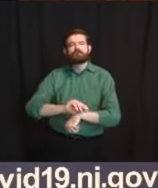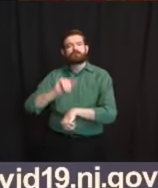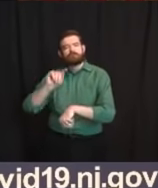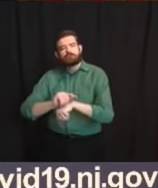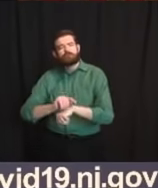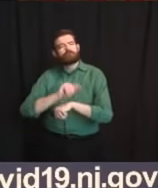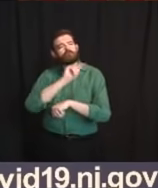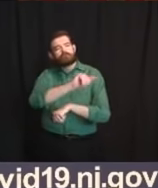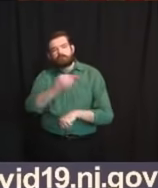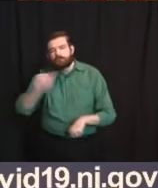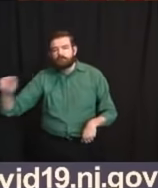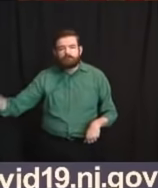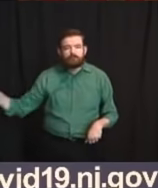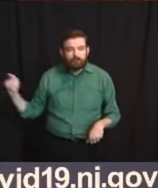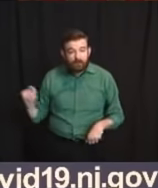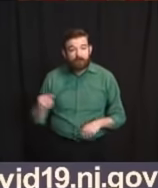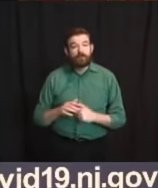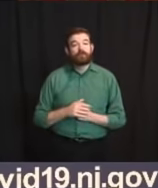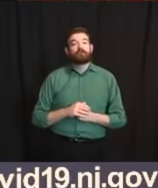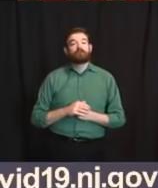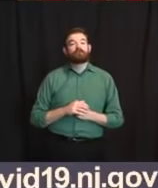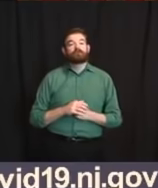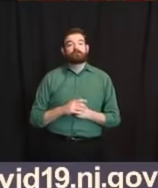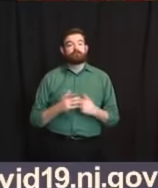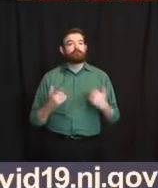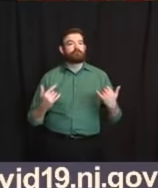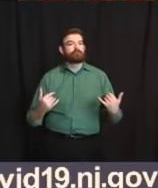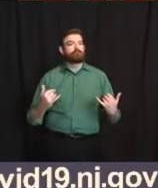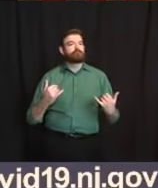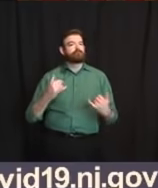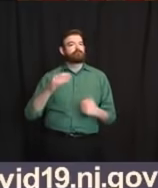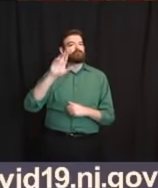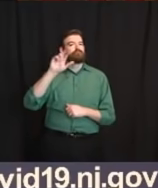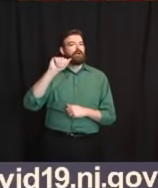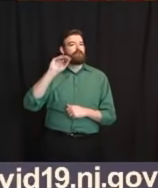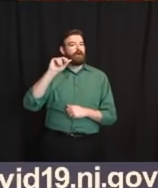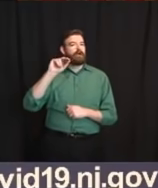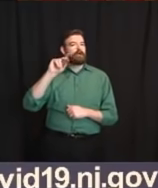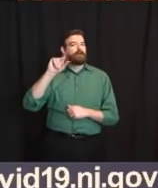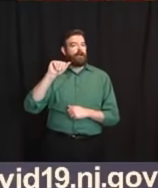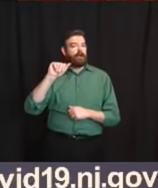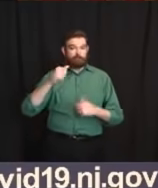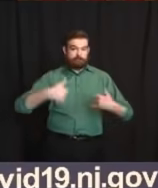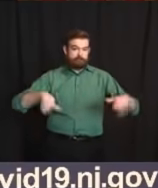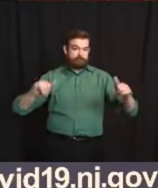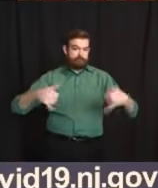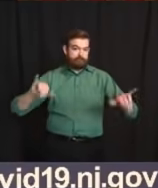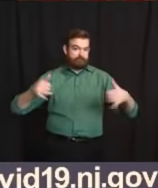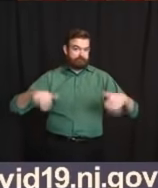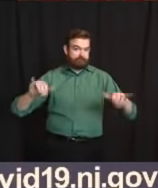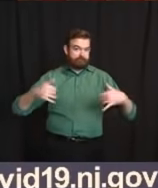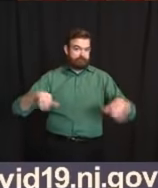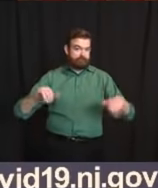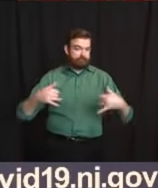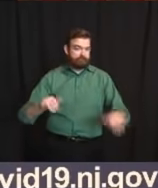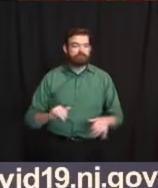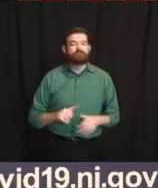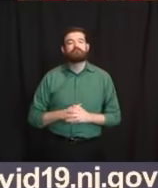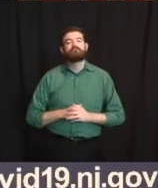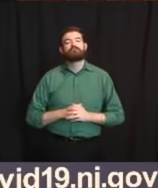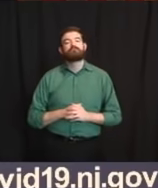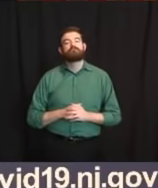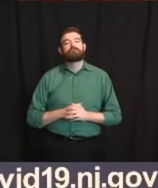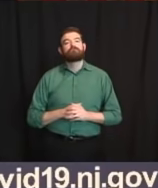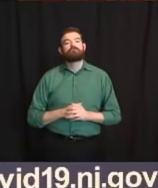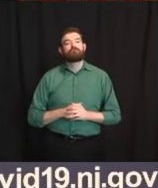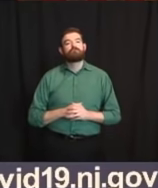in the holy month of Ramadan and for our Muslim brothers and sisters, but the work they do, I'd be hard